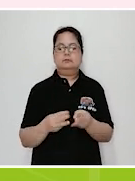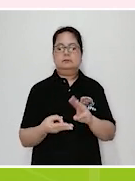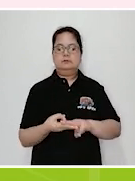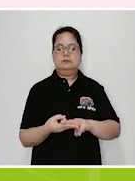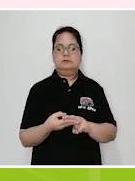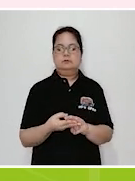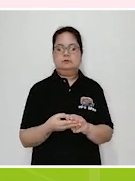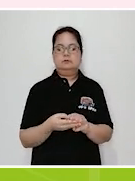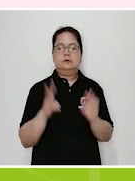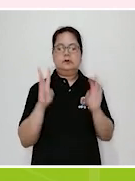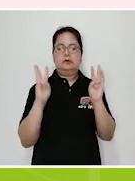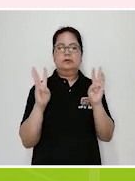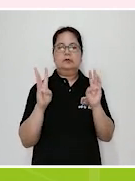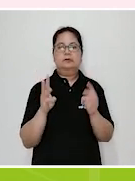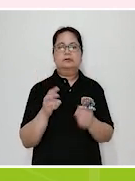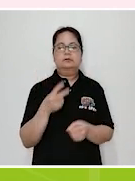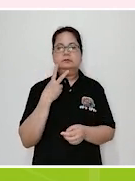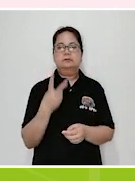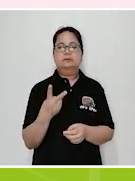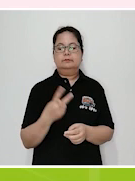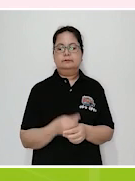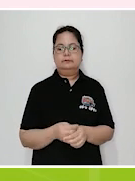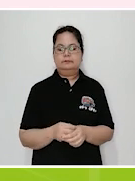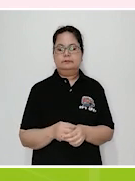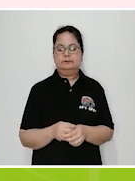is really something to look forward to.